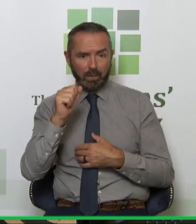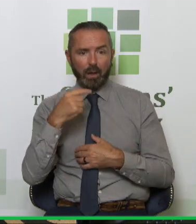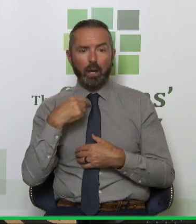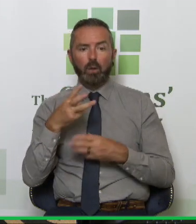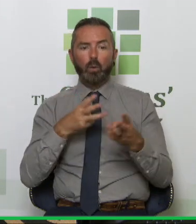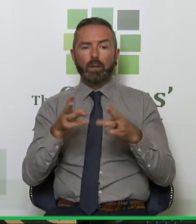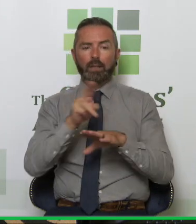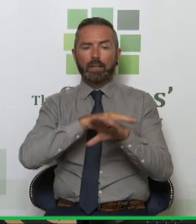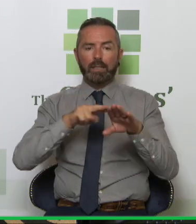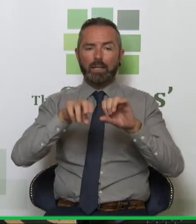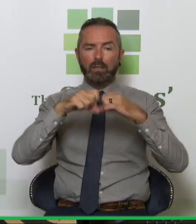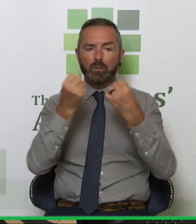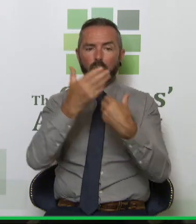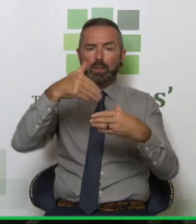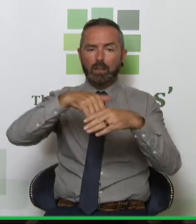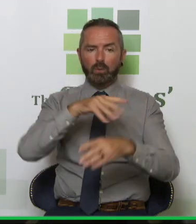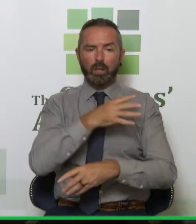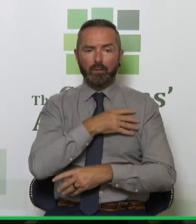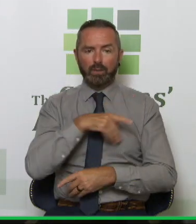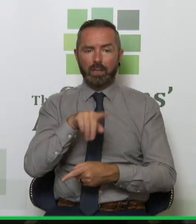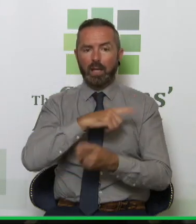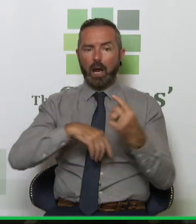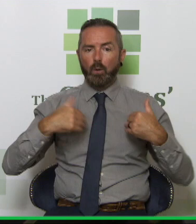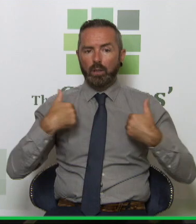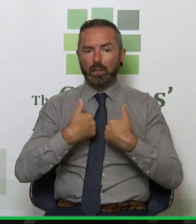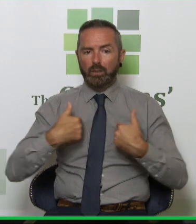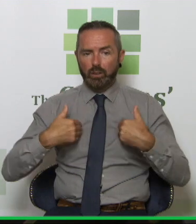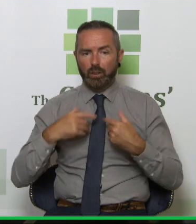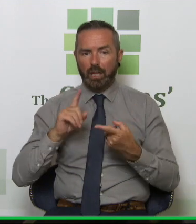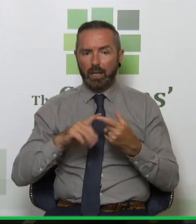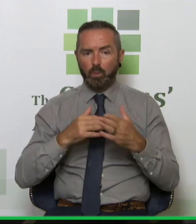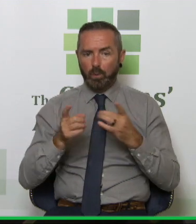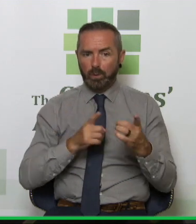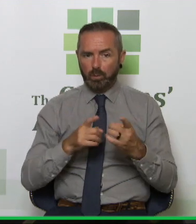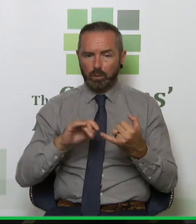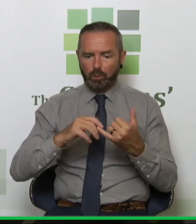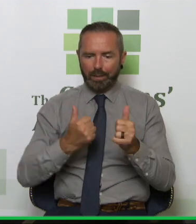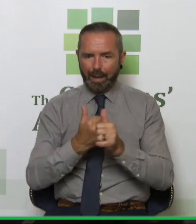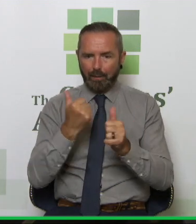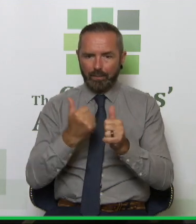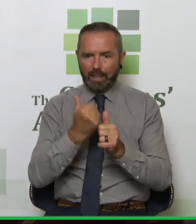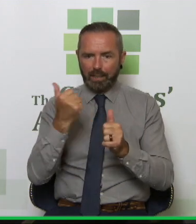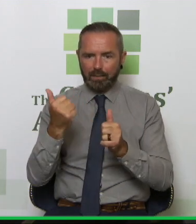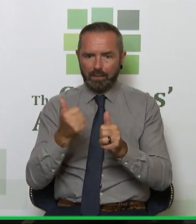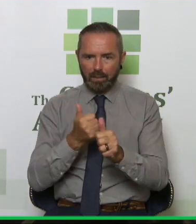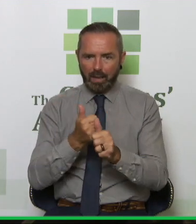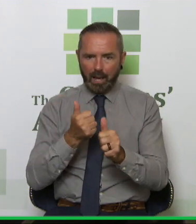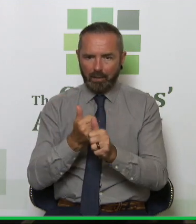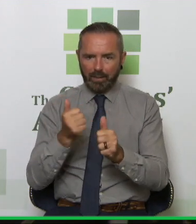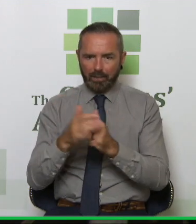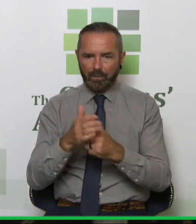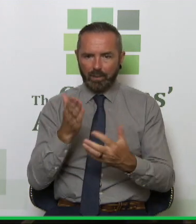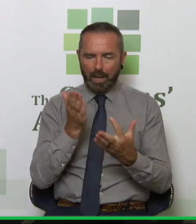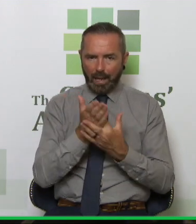National Social Inclusion Office, so our concern and what we do is advocate for access and equity of